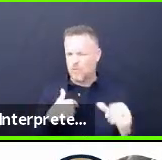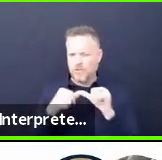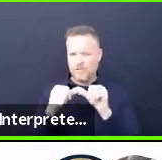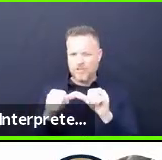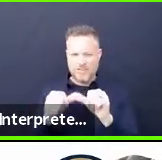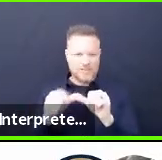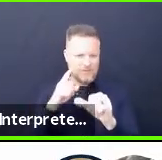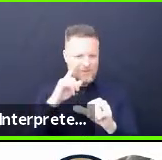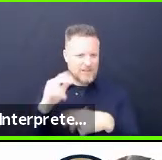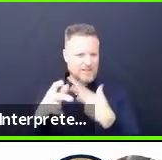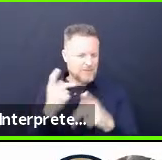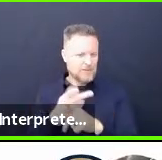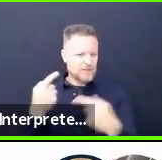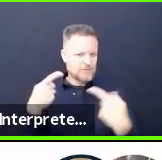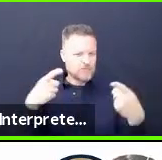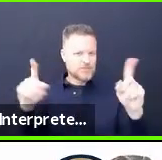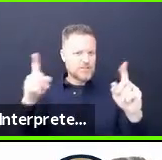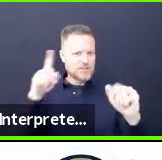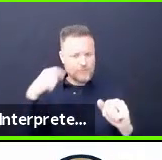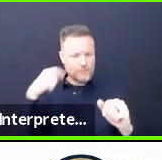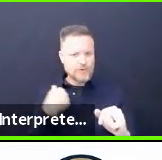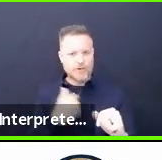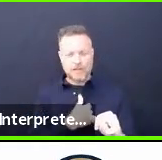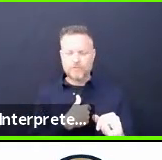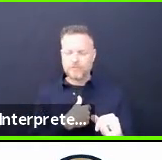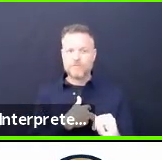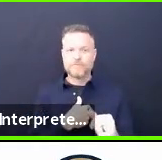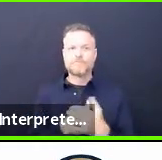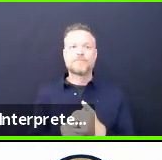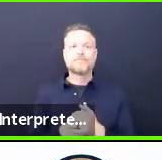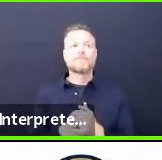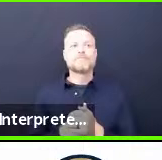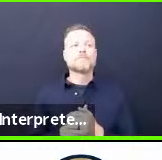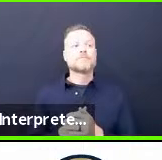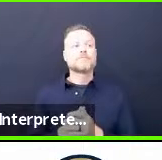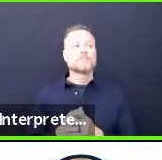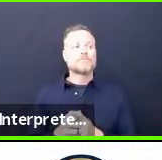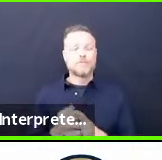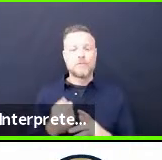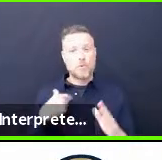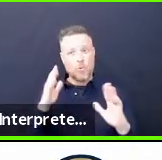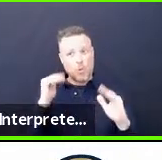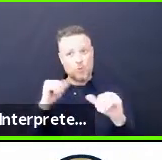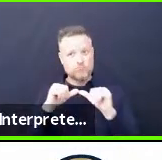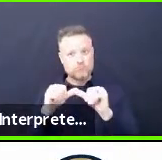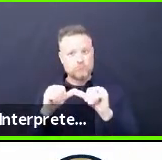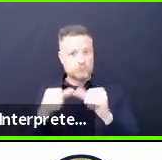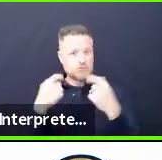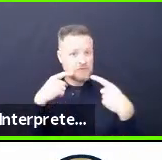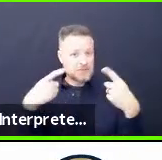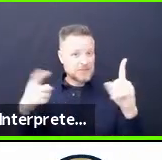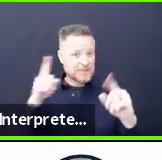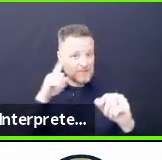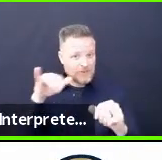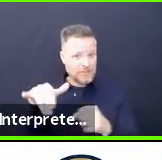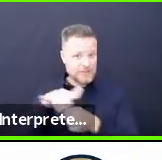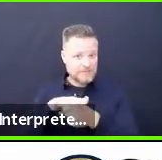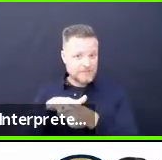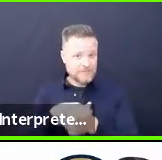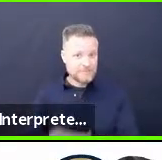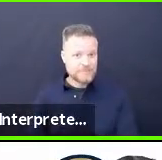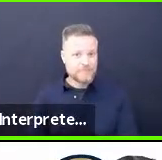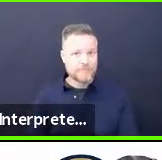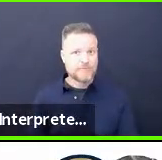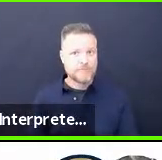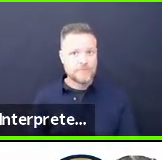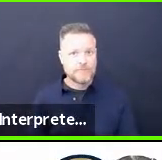working for us, that are bringing in the community that we're trying to target. And we hope to continue to have success. Everyone, final thank